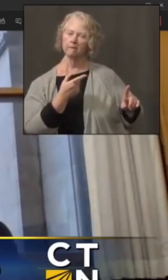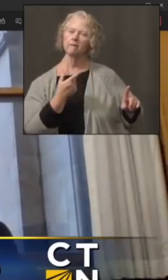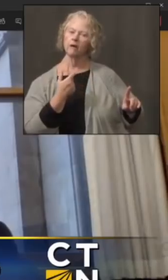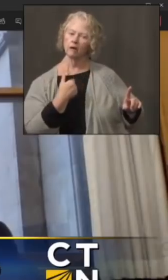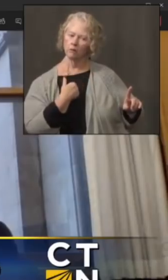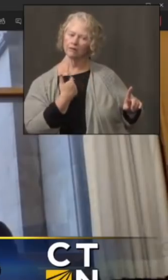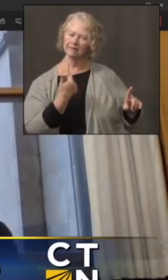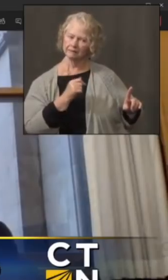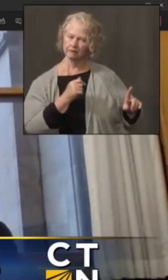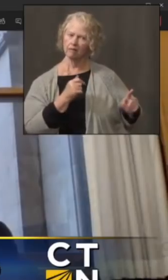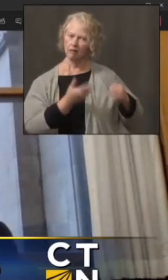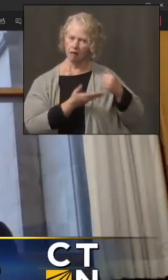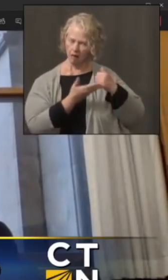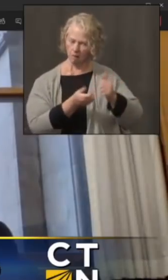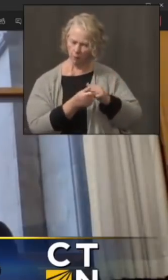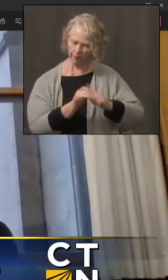chain.